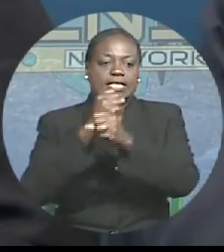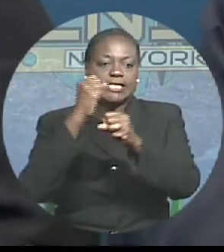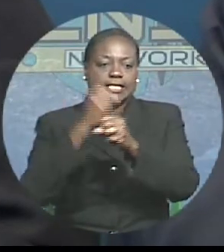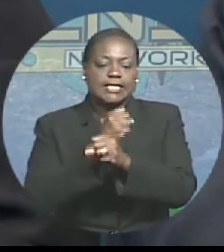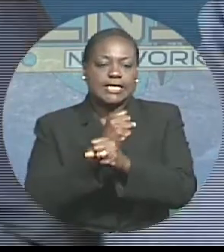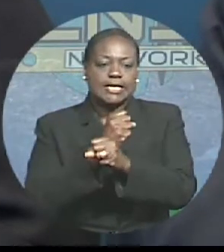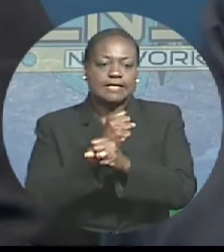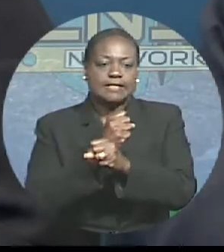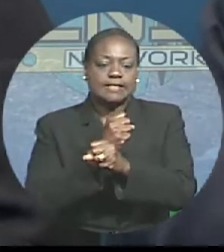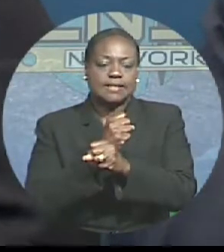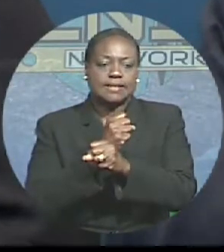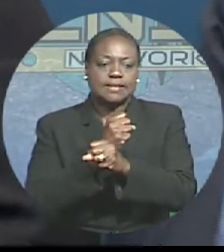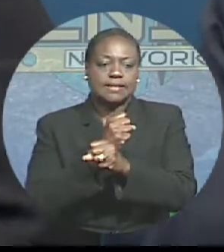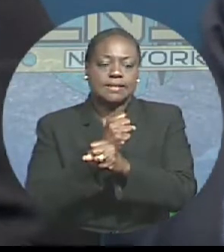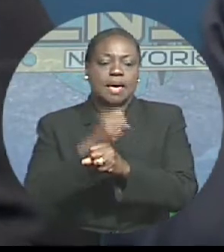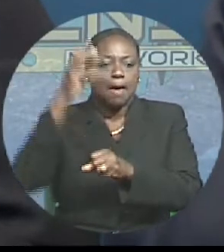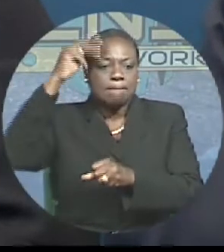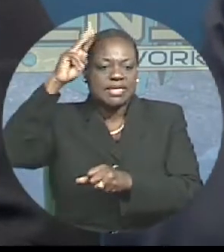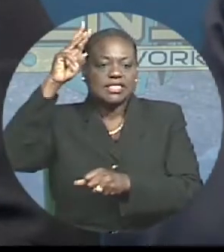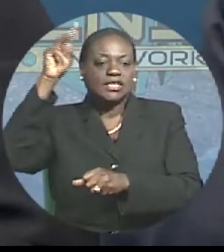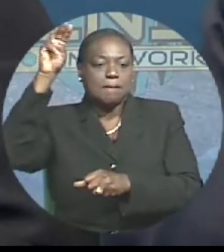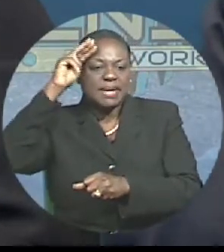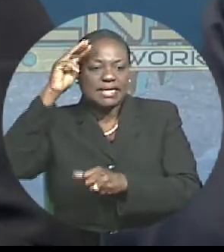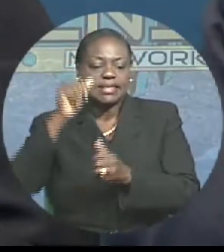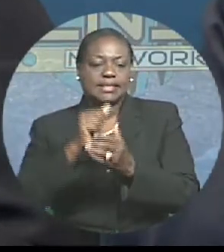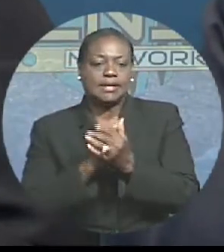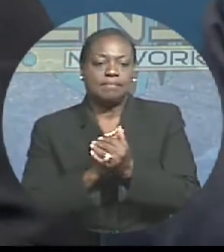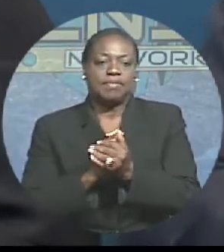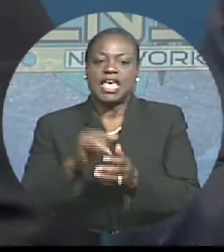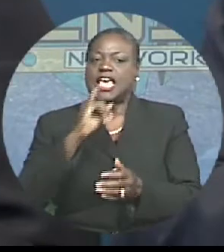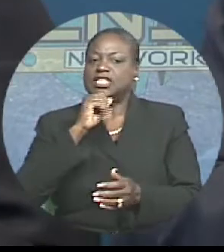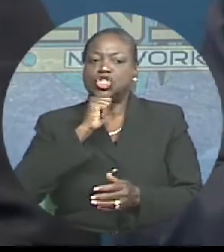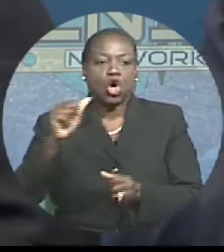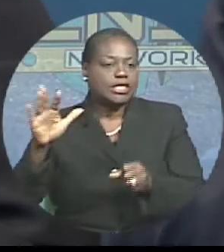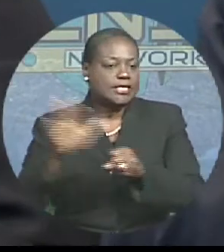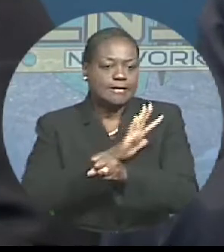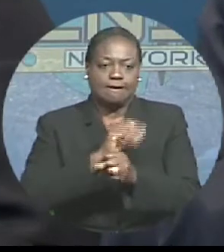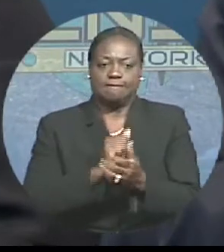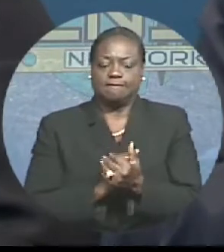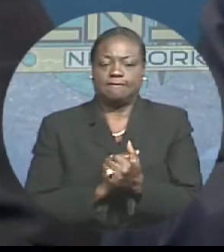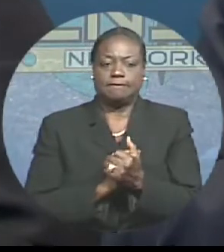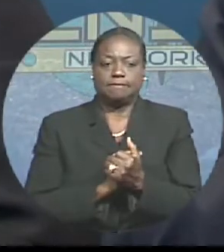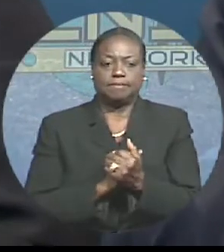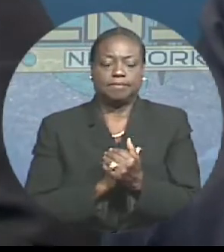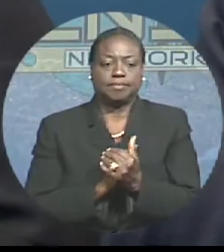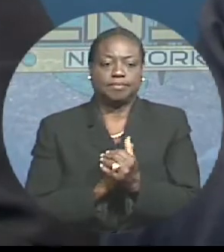statistics, Mr. Minister, is not sufficient.